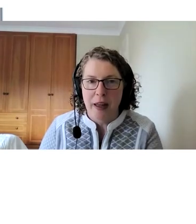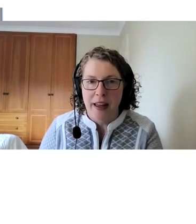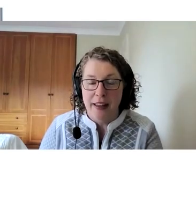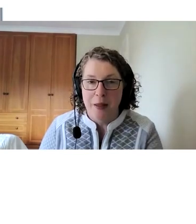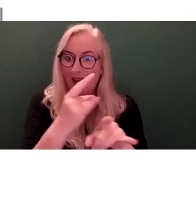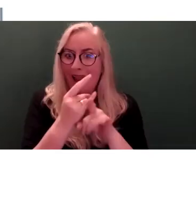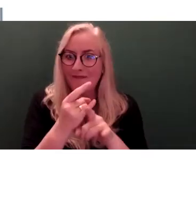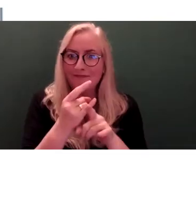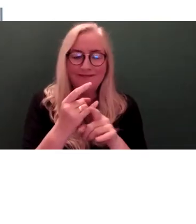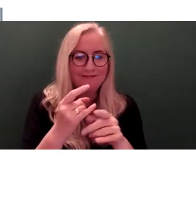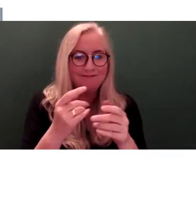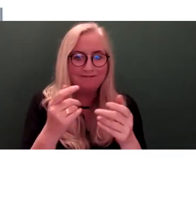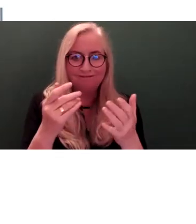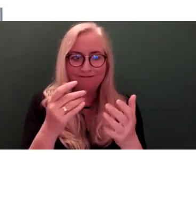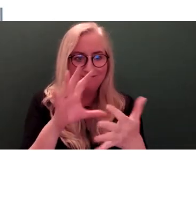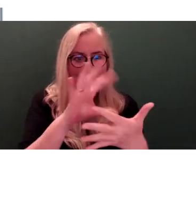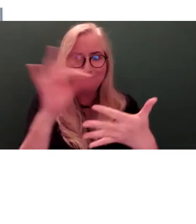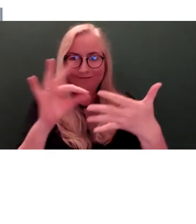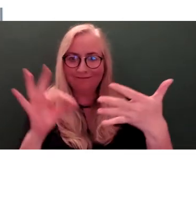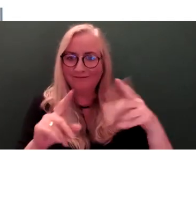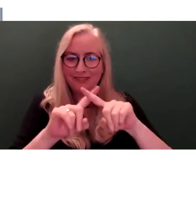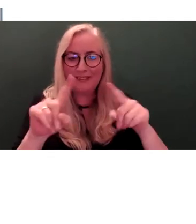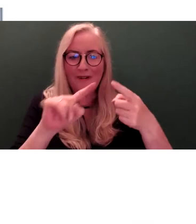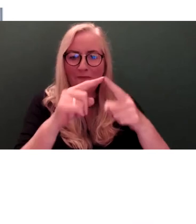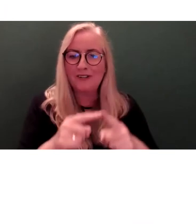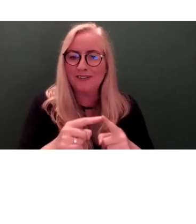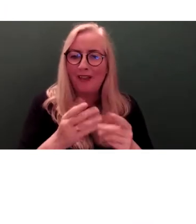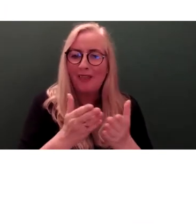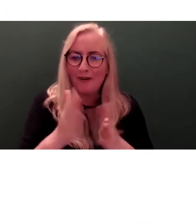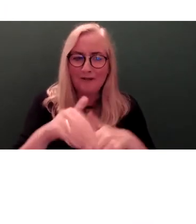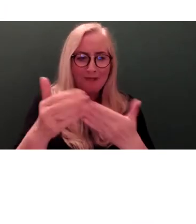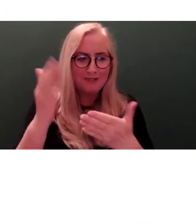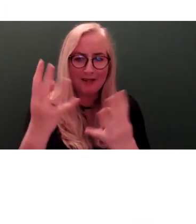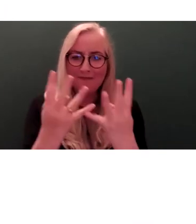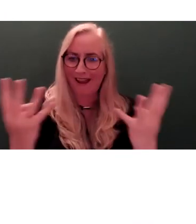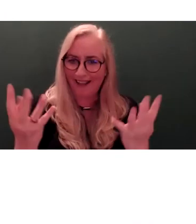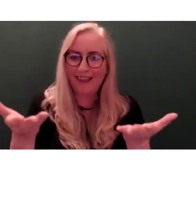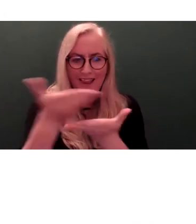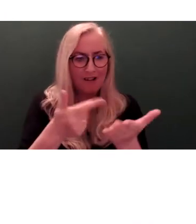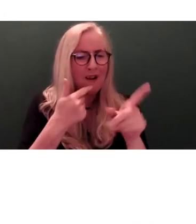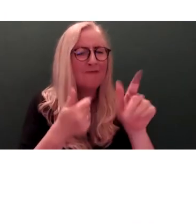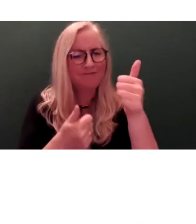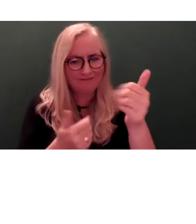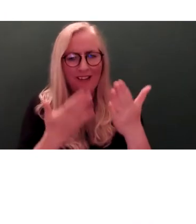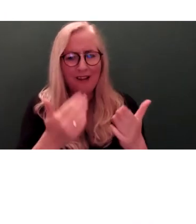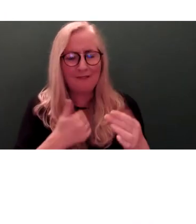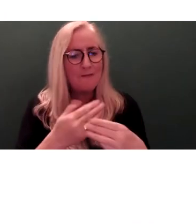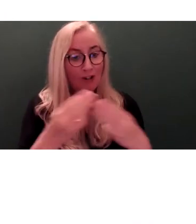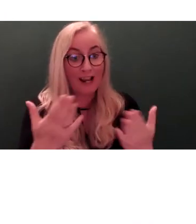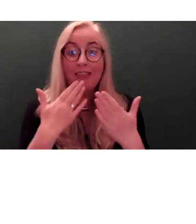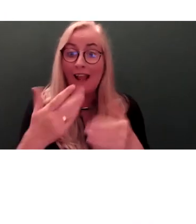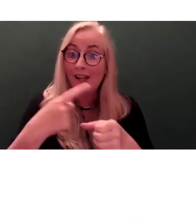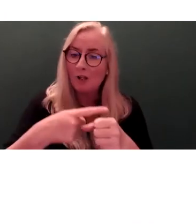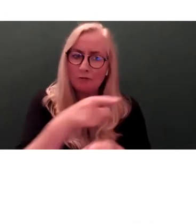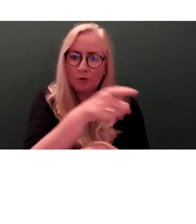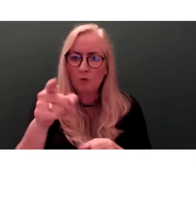up in the panel discussion. Yes, indeed, Roz. Thank you very much. And thank you again to our